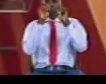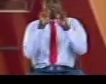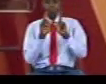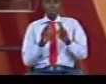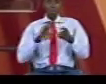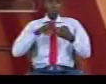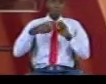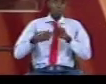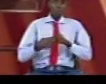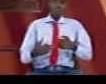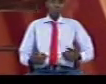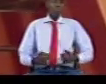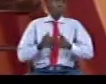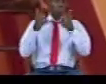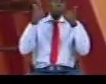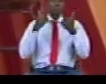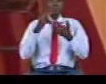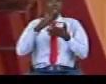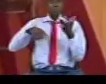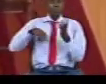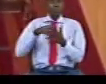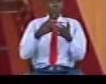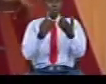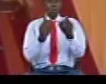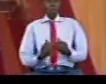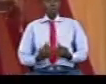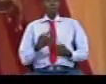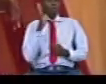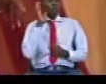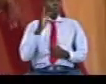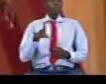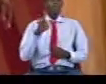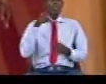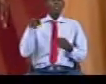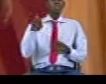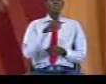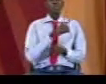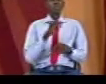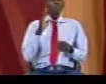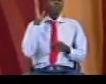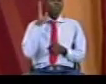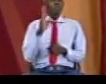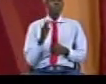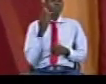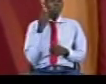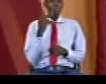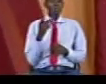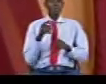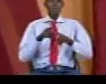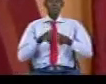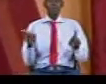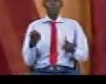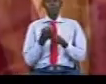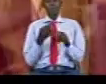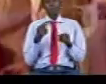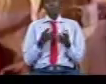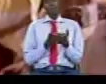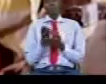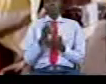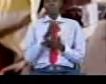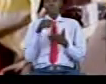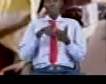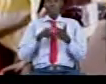let some correction come, and you'll find them, they depart from the truth. These people, nominal believers,